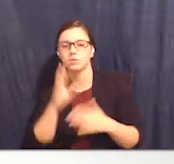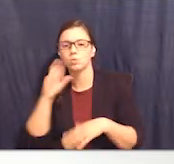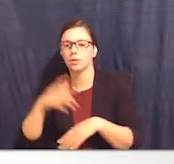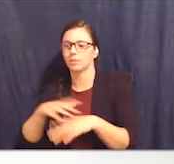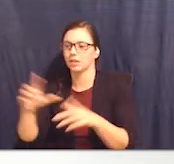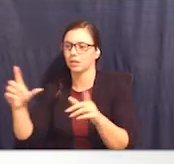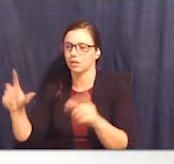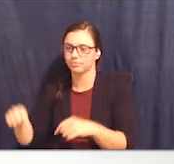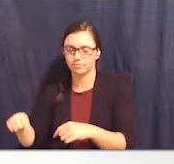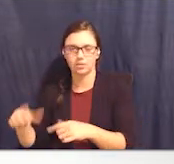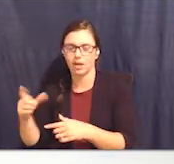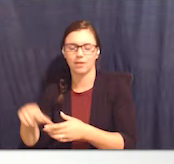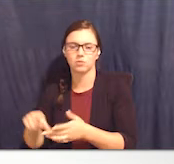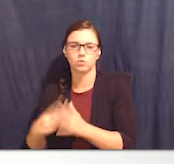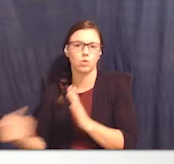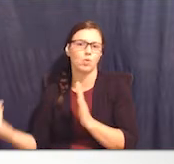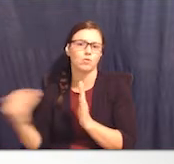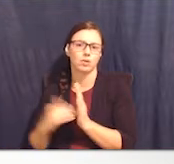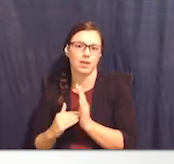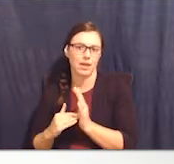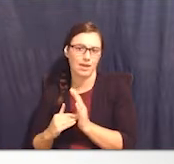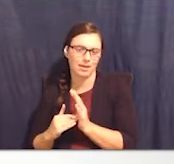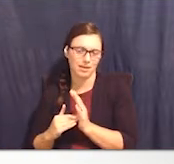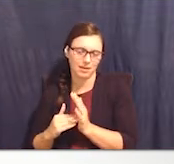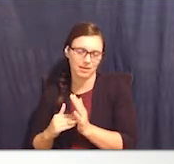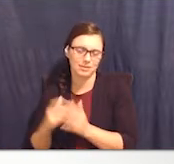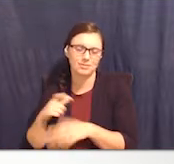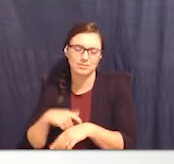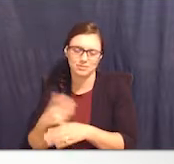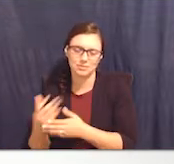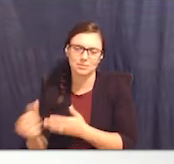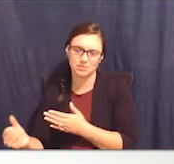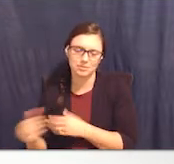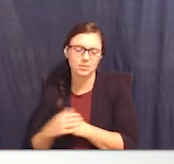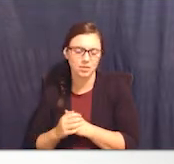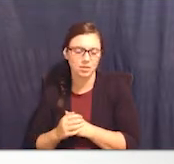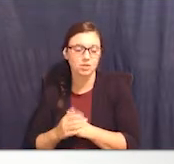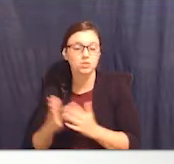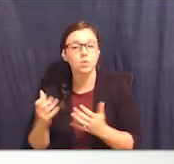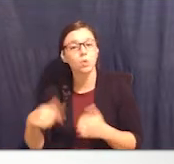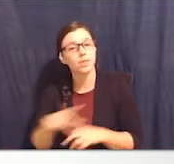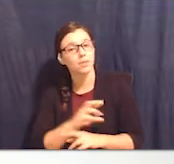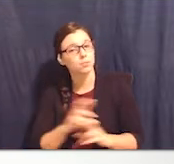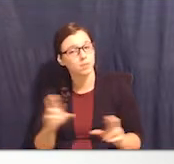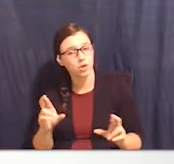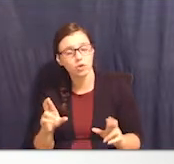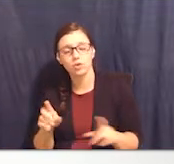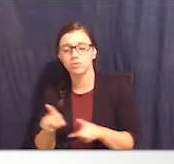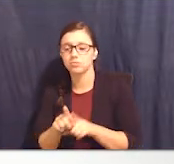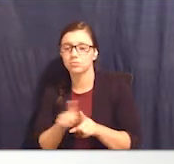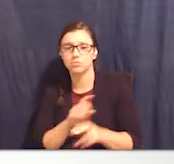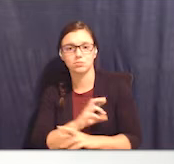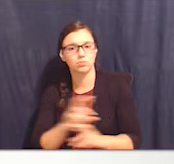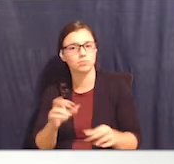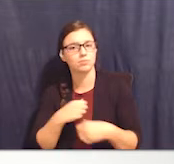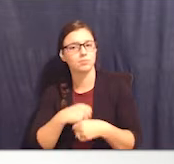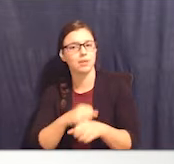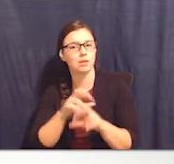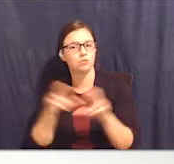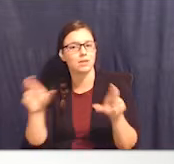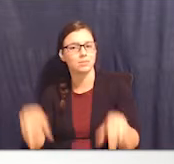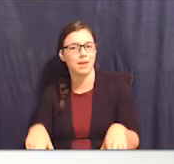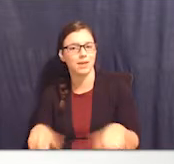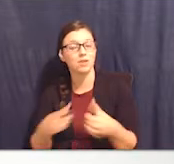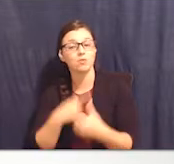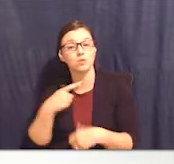is, tell me about yourself. Tell me about why do you like this company? And being able